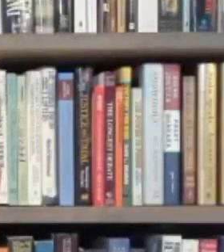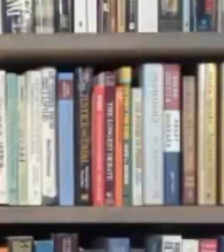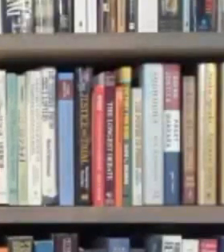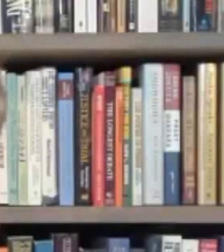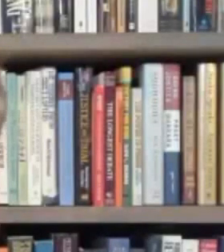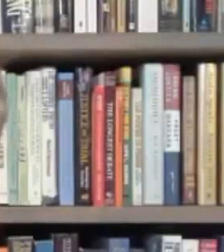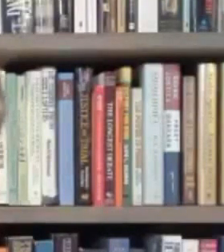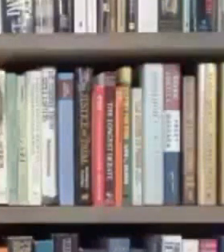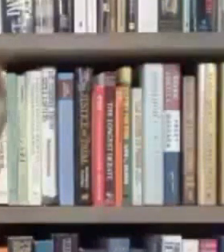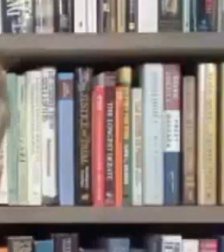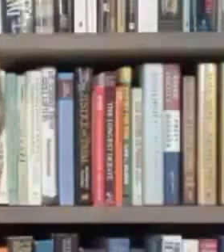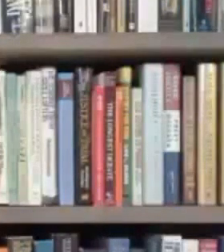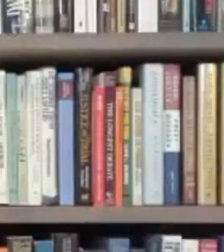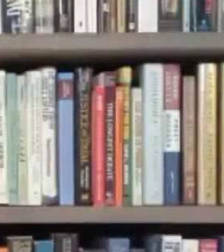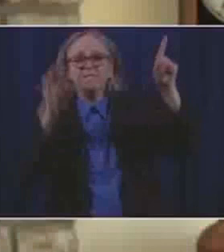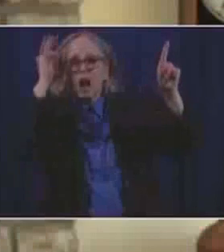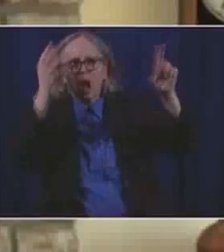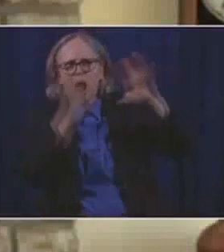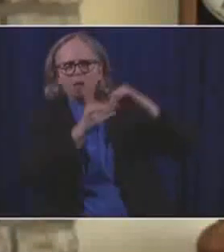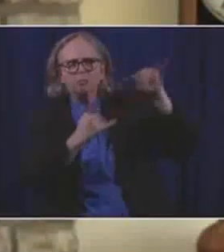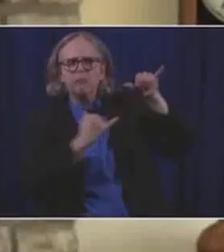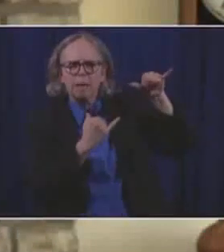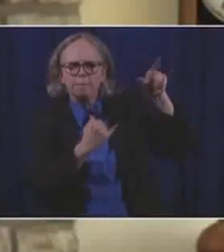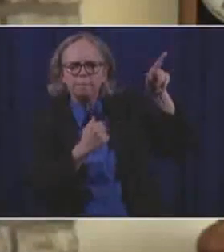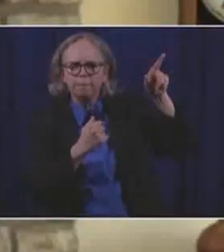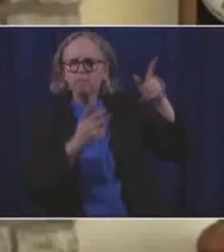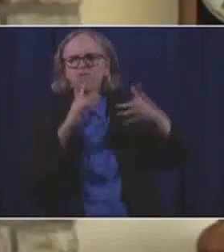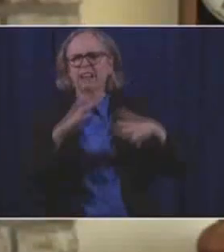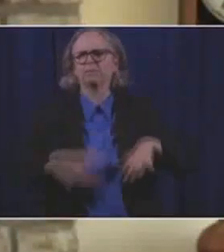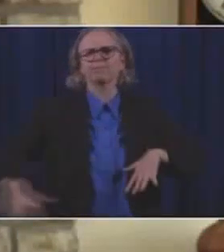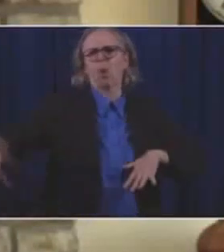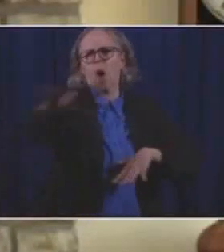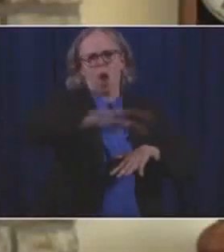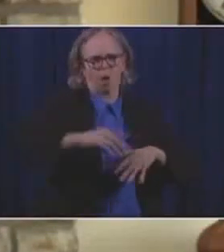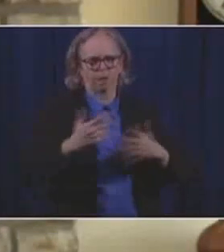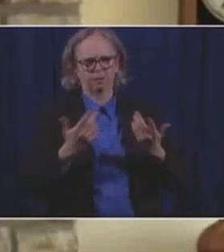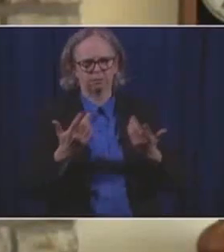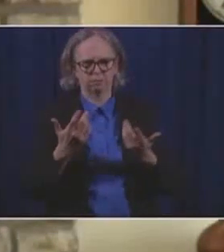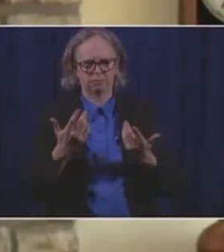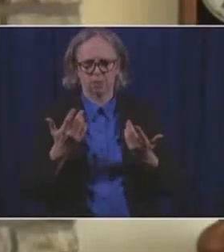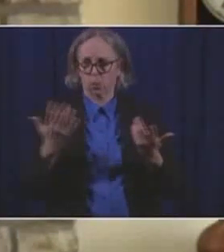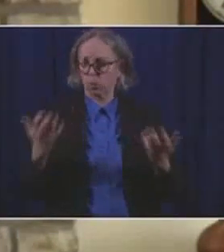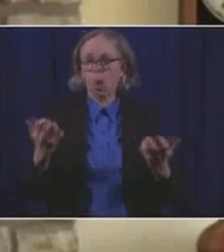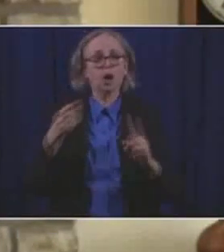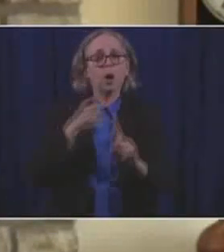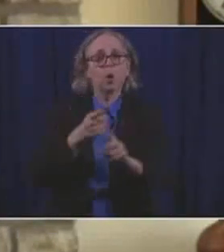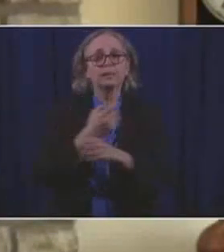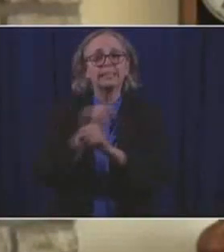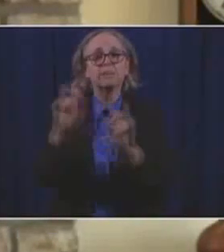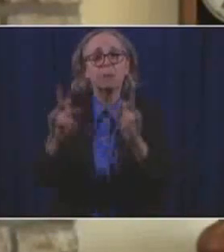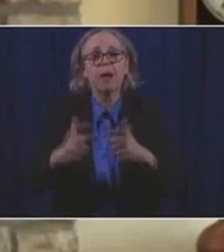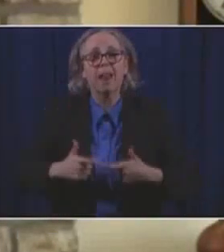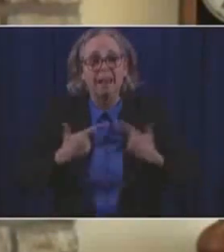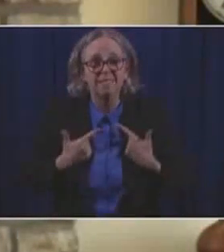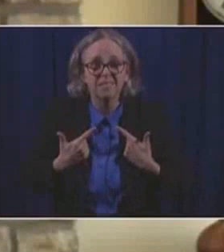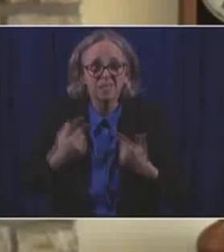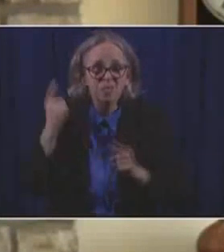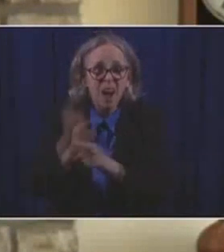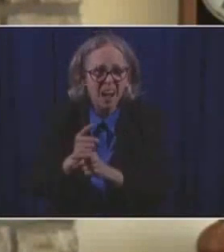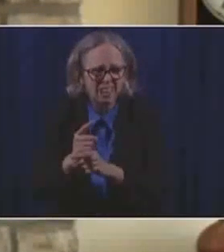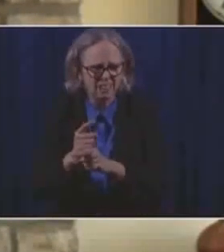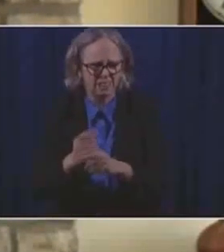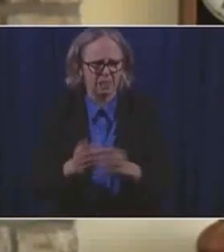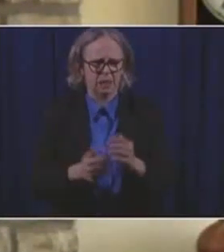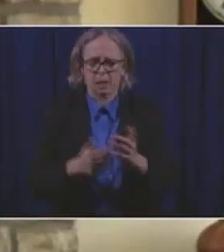than the buying and selling of human beings. Governor Mike DeWine still needs to sign the bill into law. His spokesman said today the governor's office